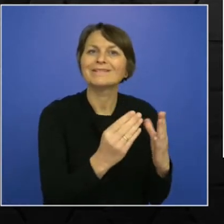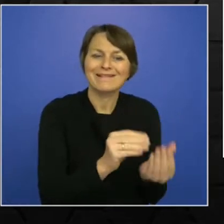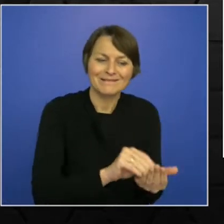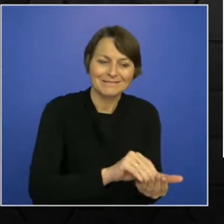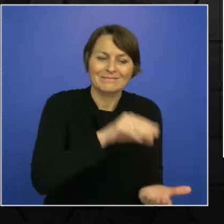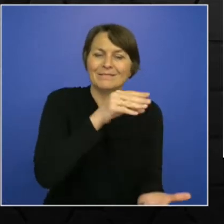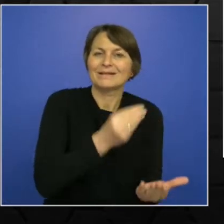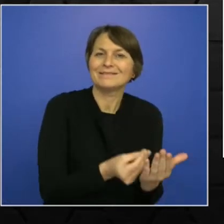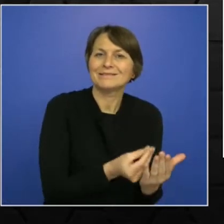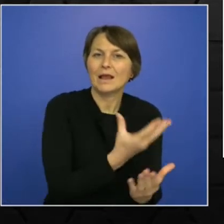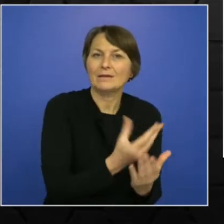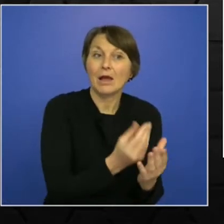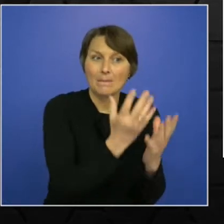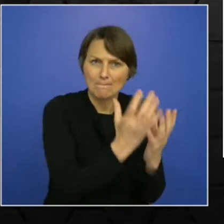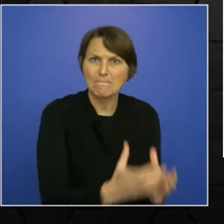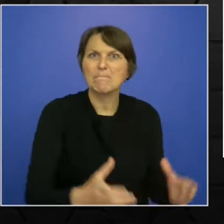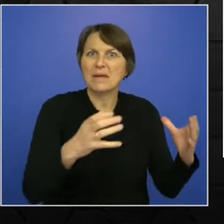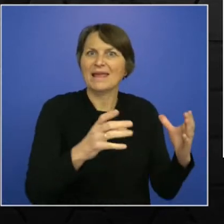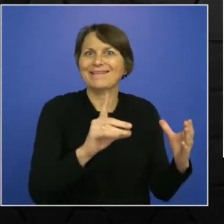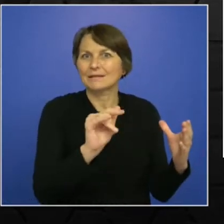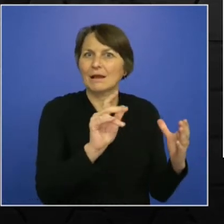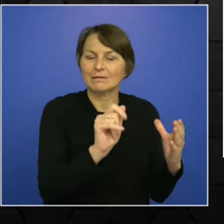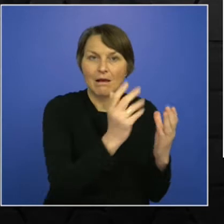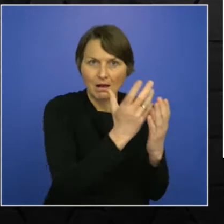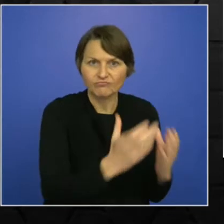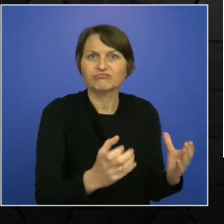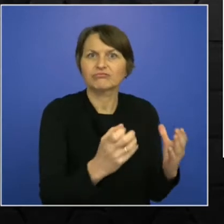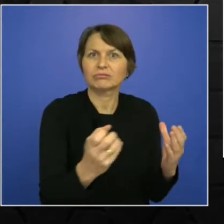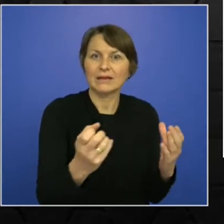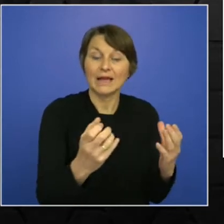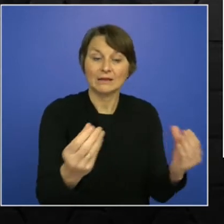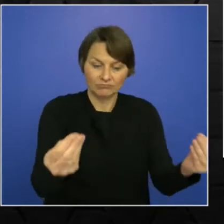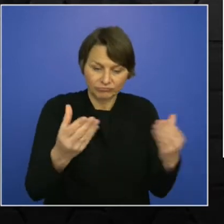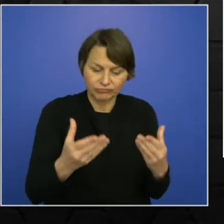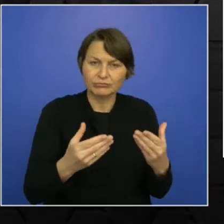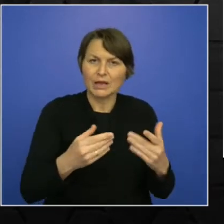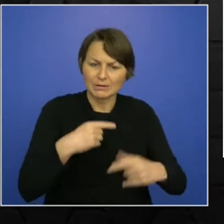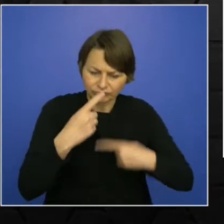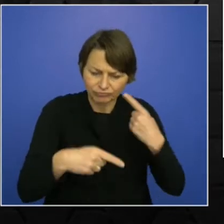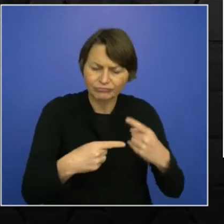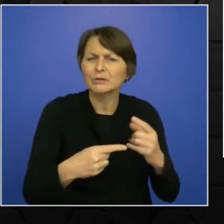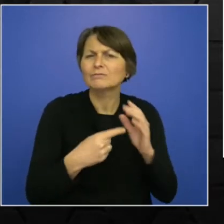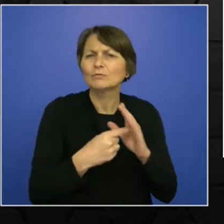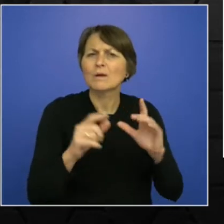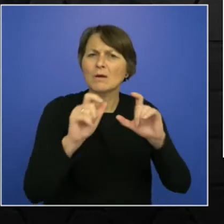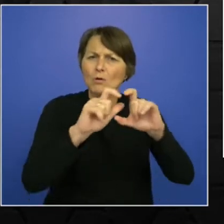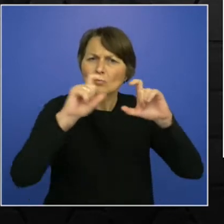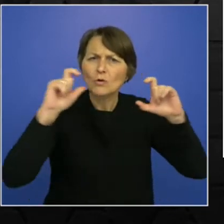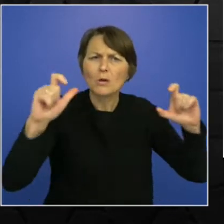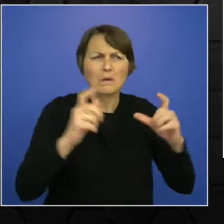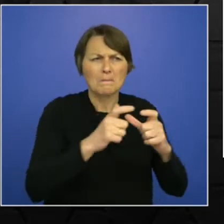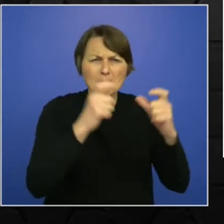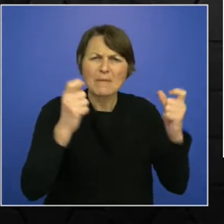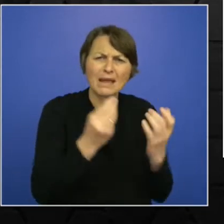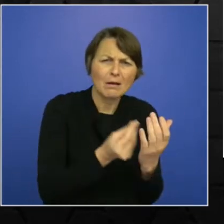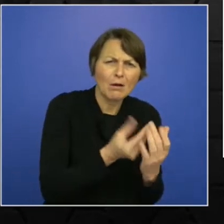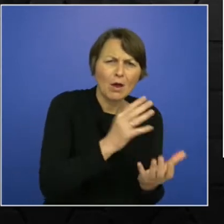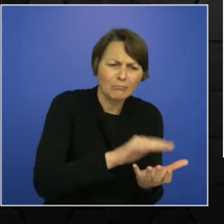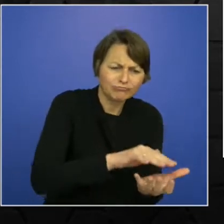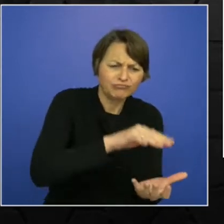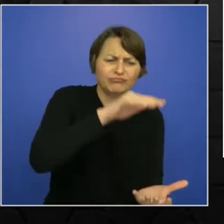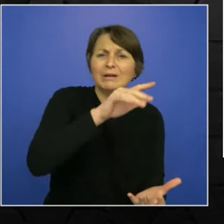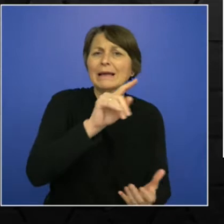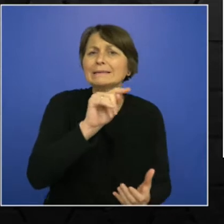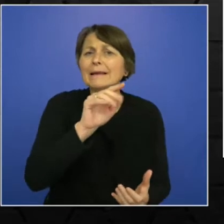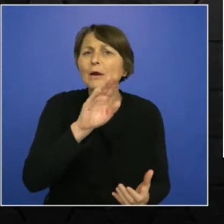associated with big data, especially in organizations where you get like terabytes, petabytes of data and stuff, and quickly processing